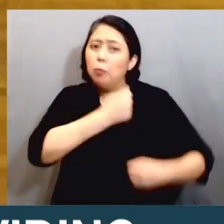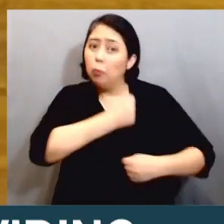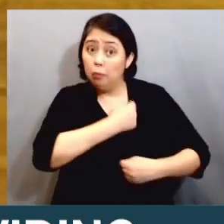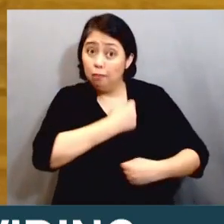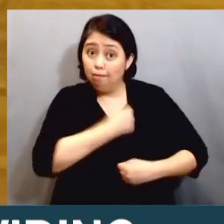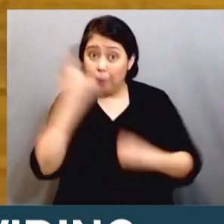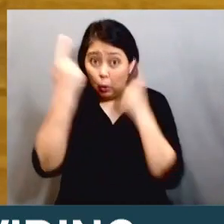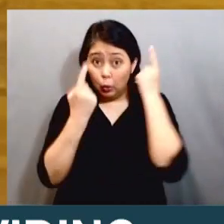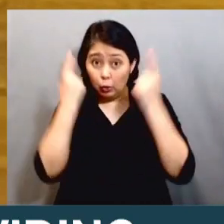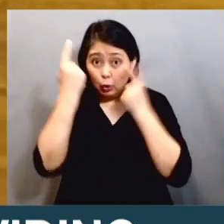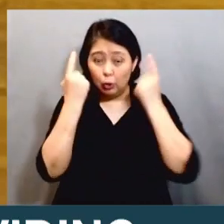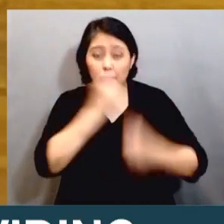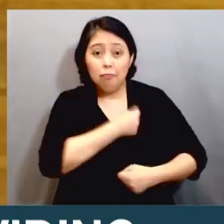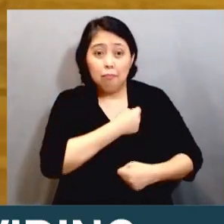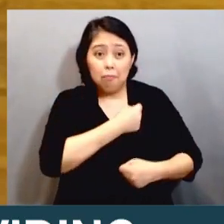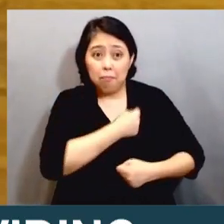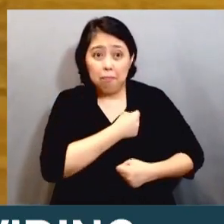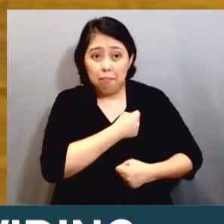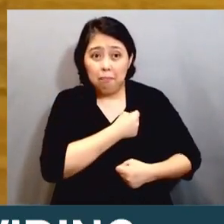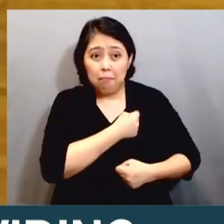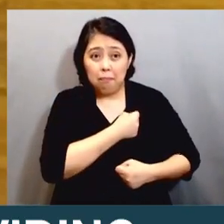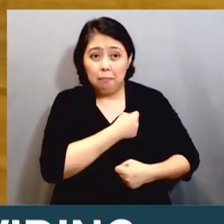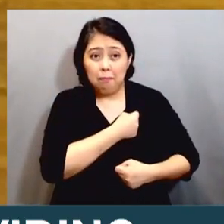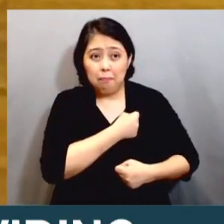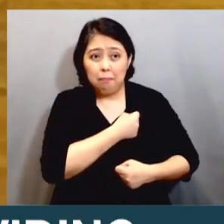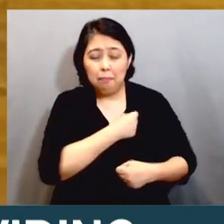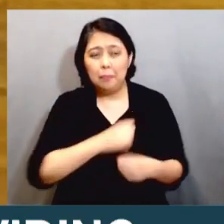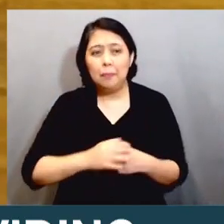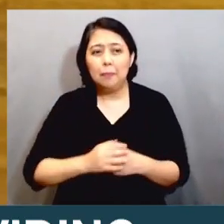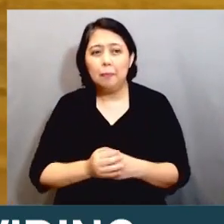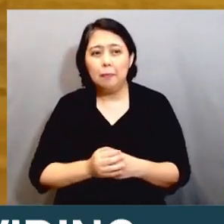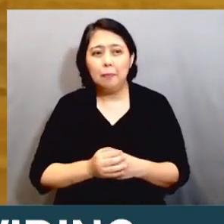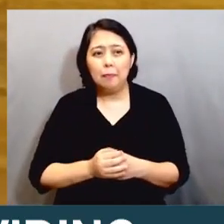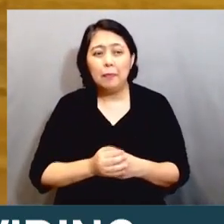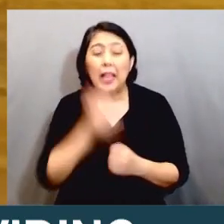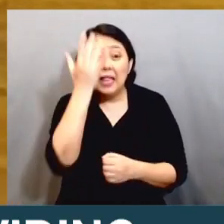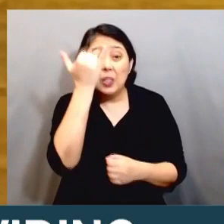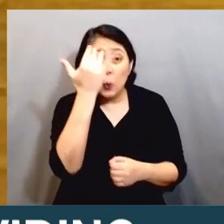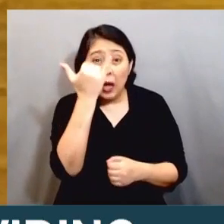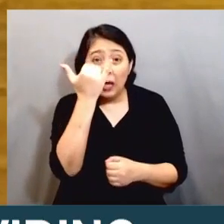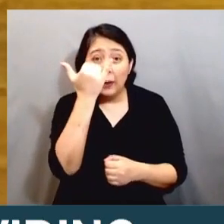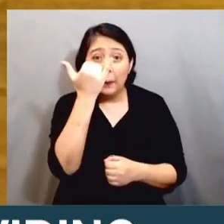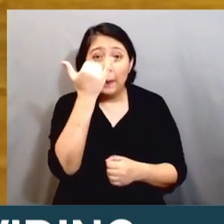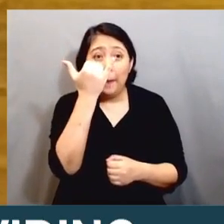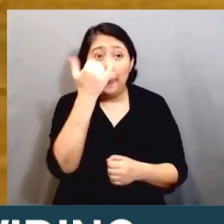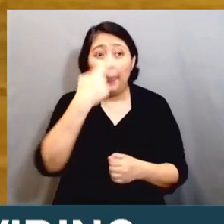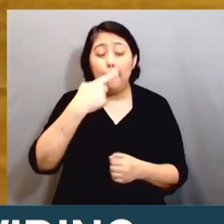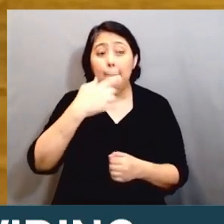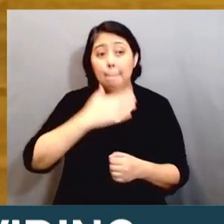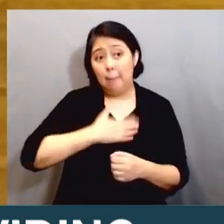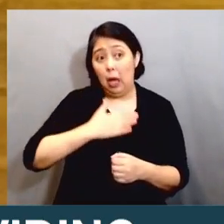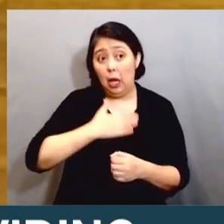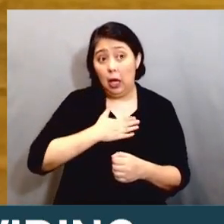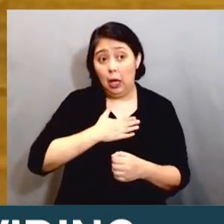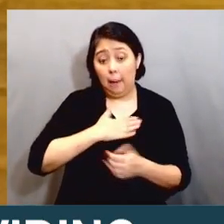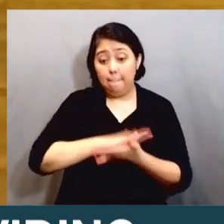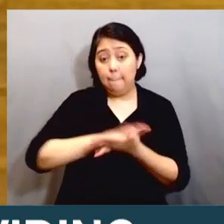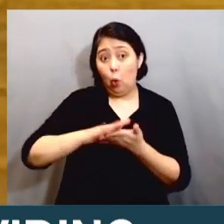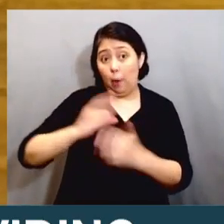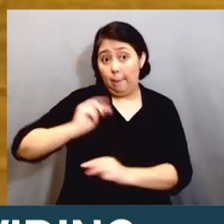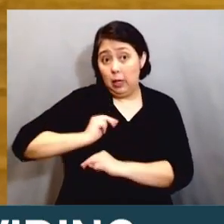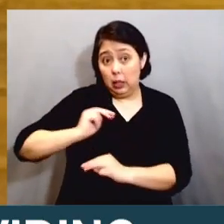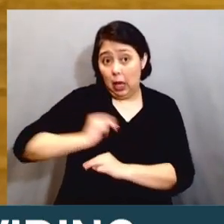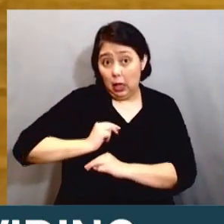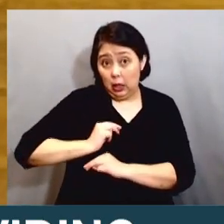That is why we deviated from the traditional purely military approach in dealing